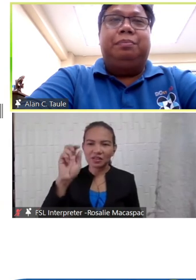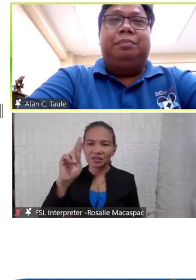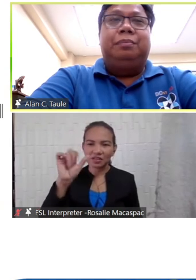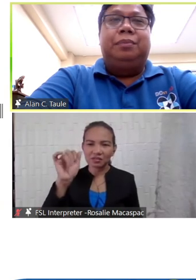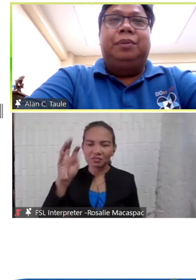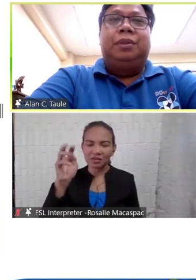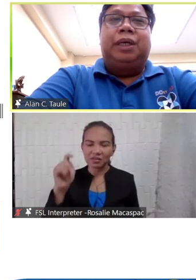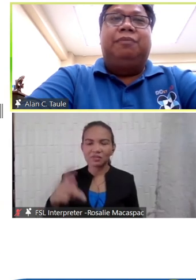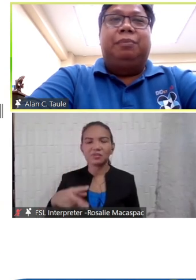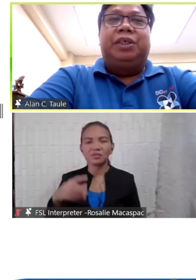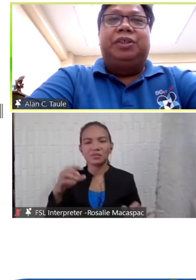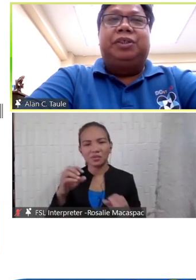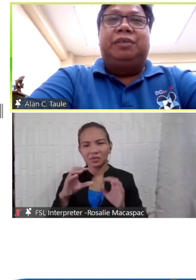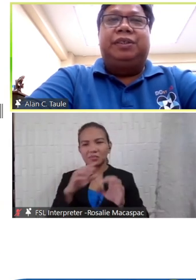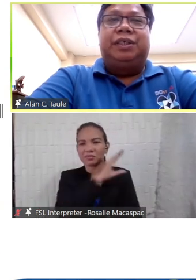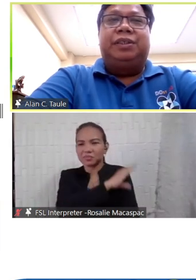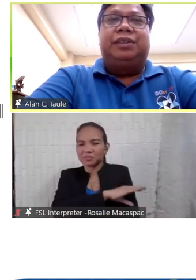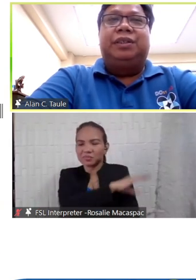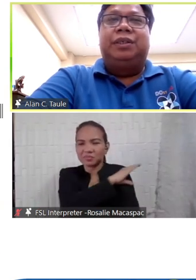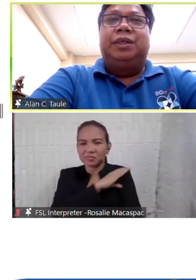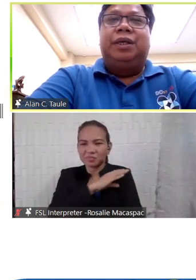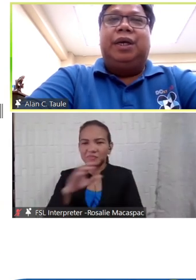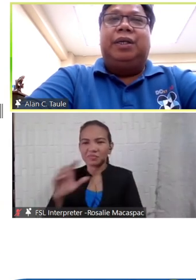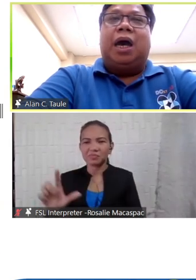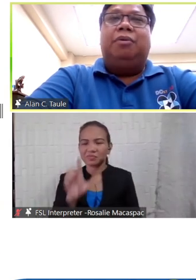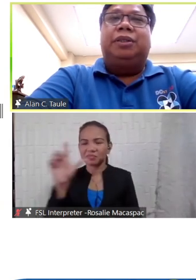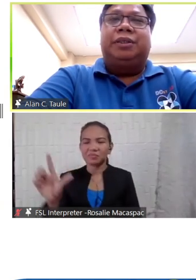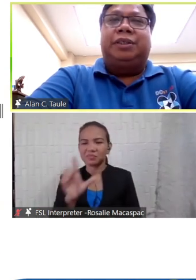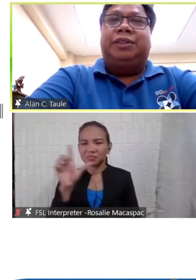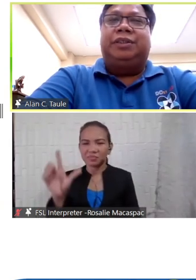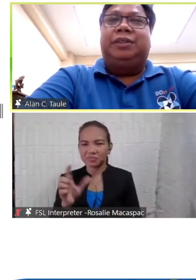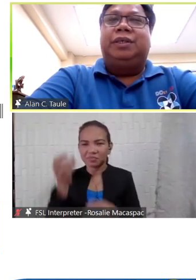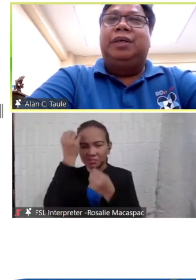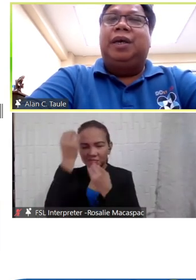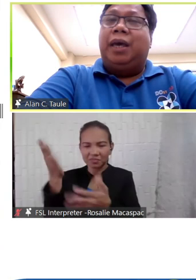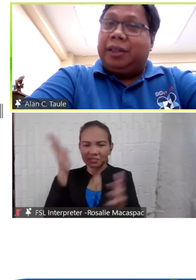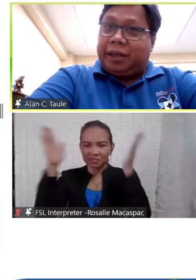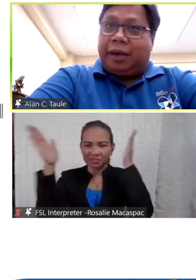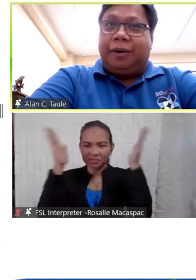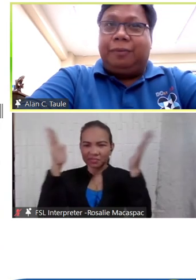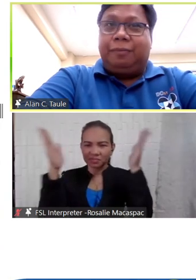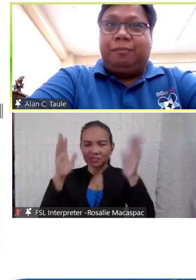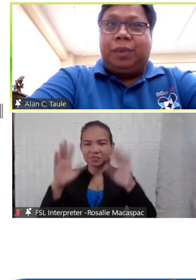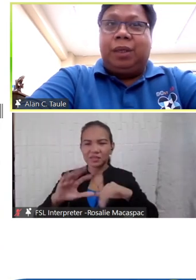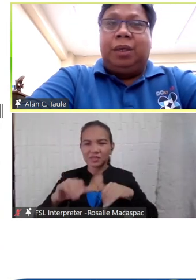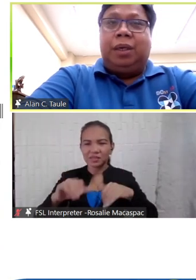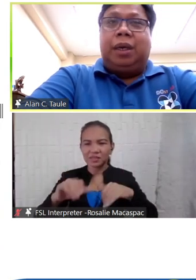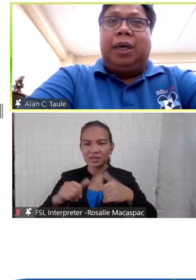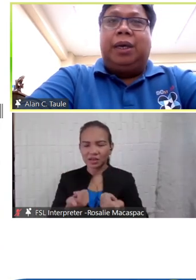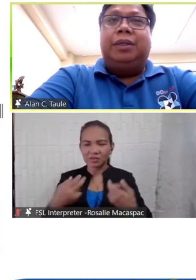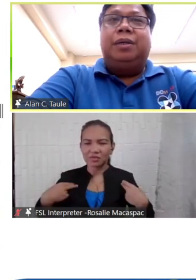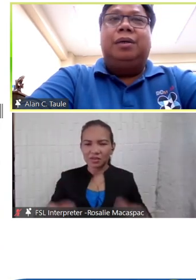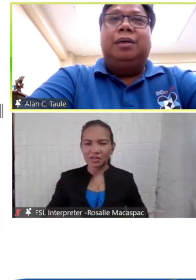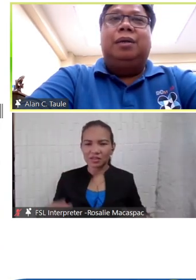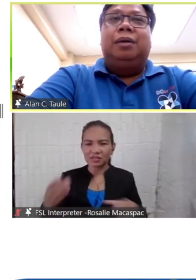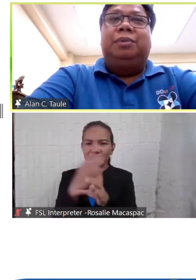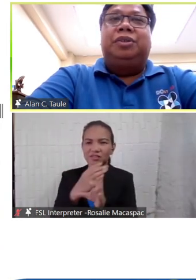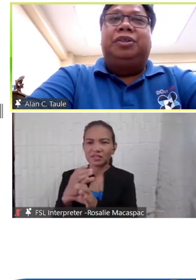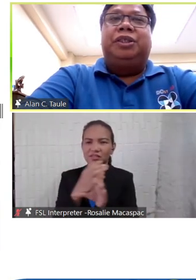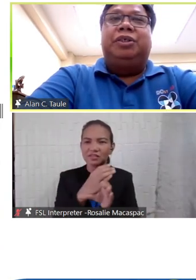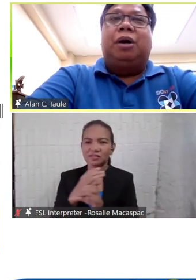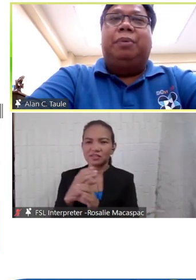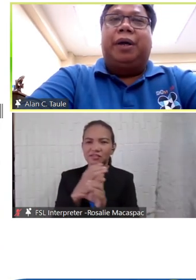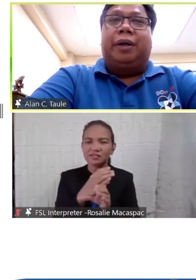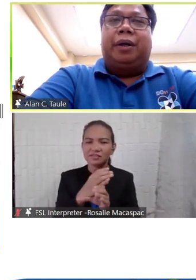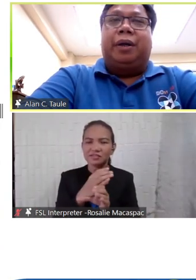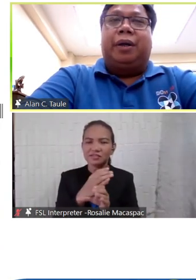librarianship, information services, and how it assists healthcare, and